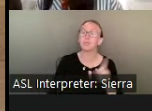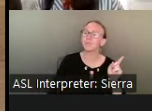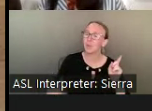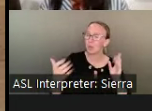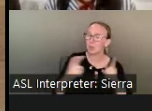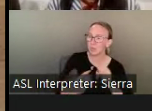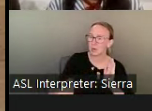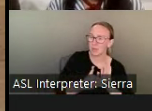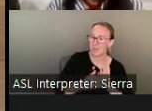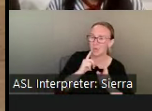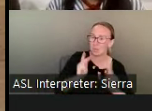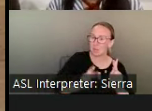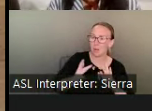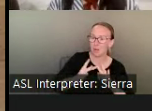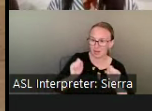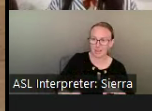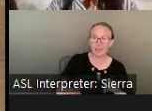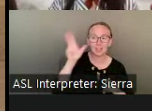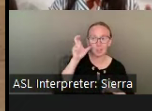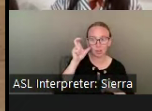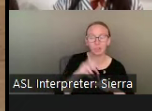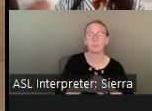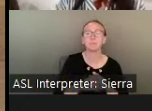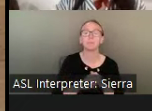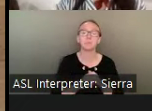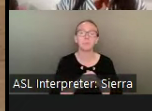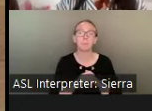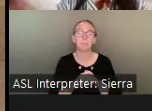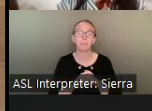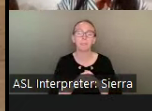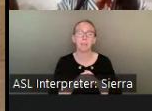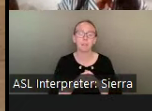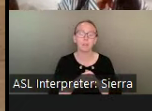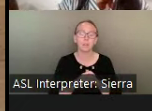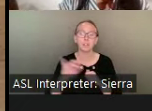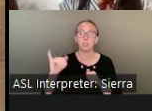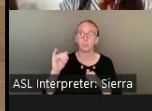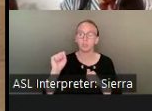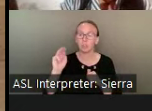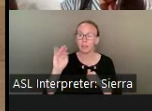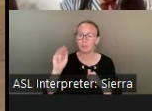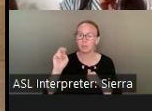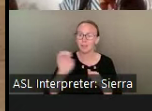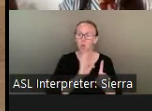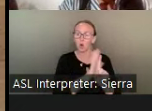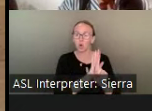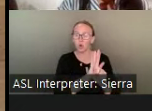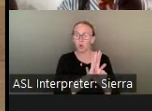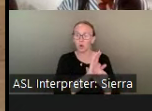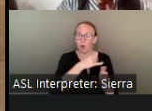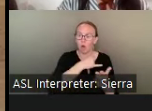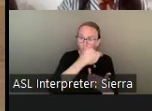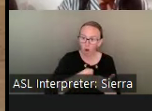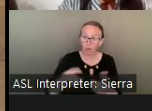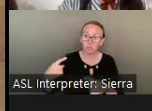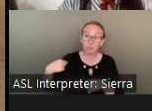okay, sorry. online can hear the impact of her work and discoveries that she's made here. What would that